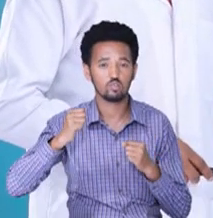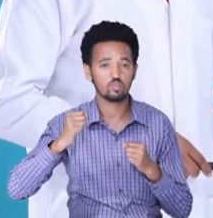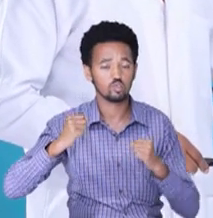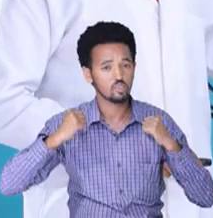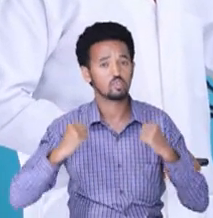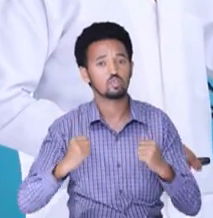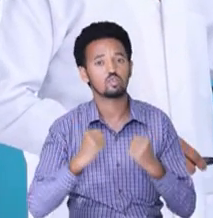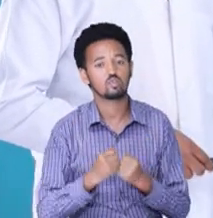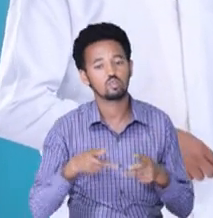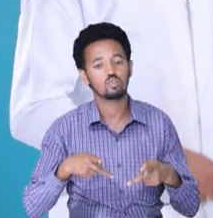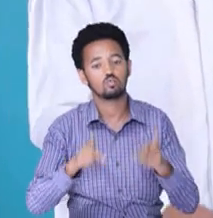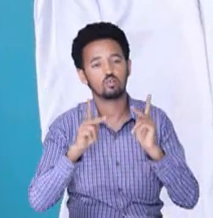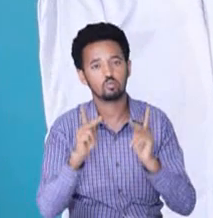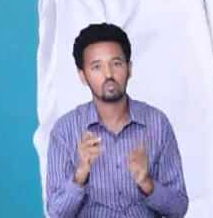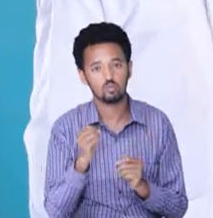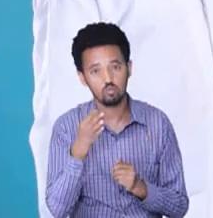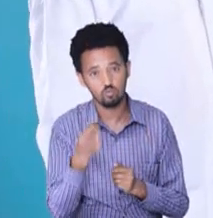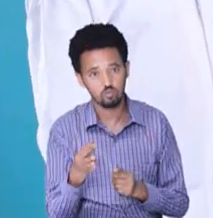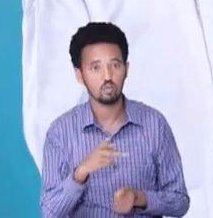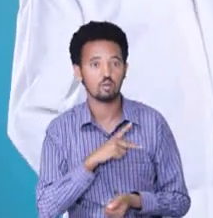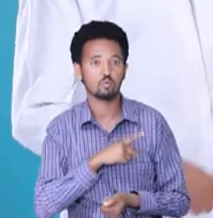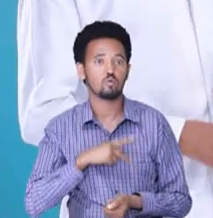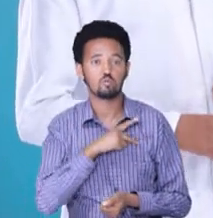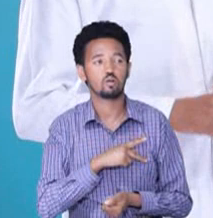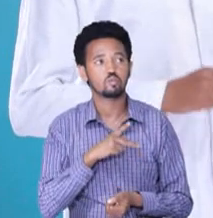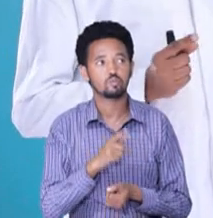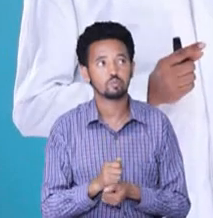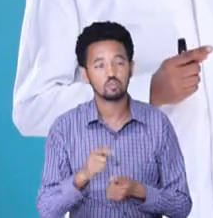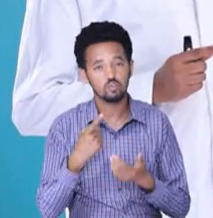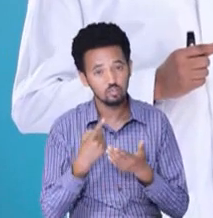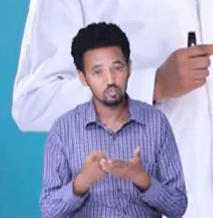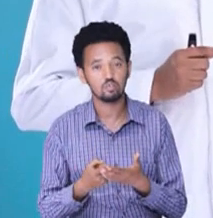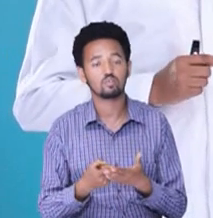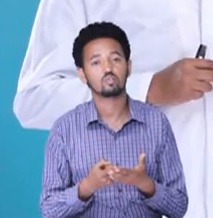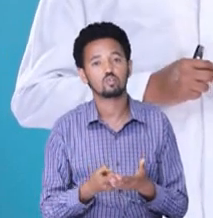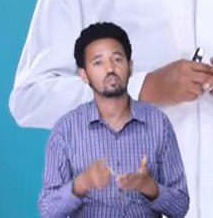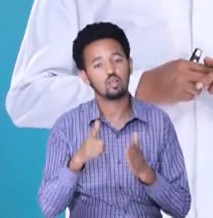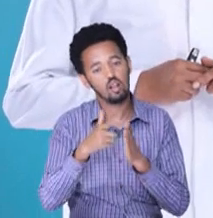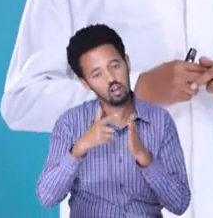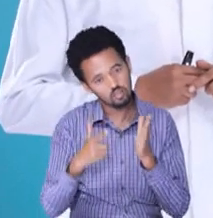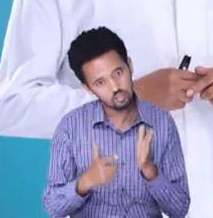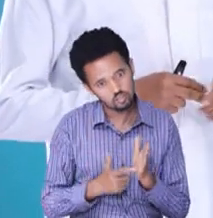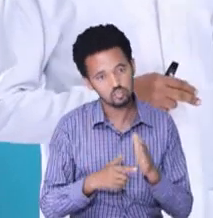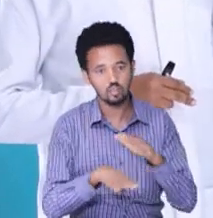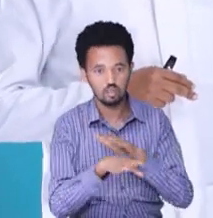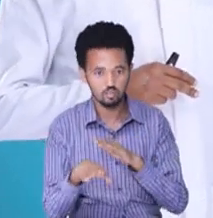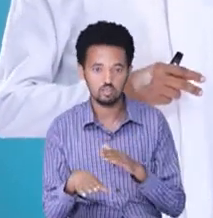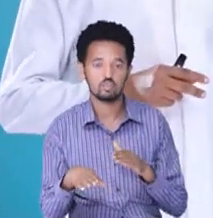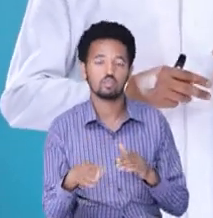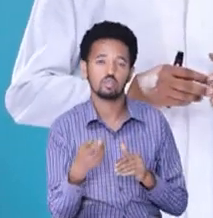of private property. The National Assembly angered election under a new